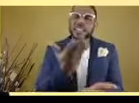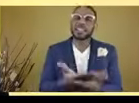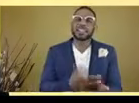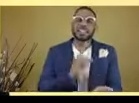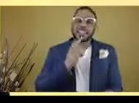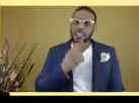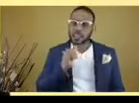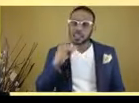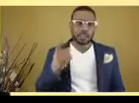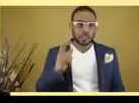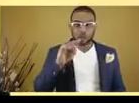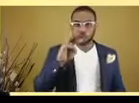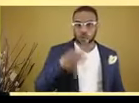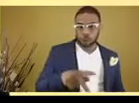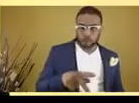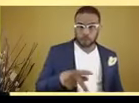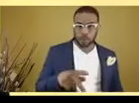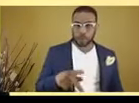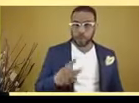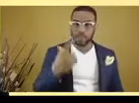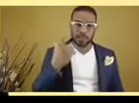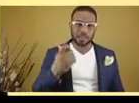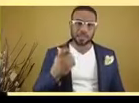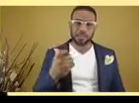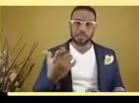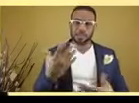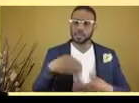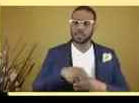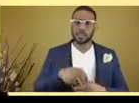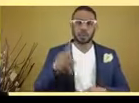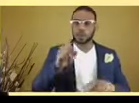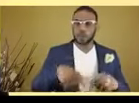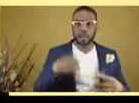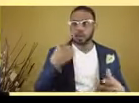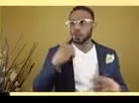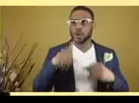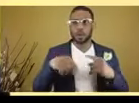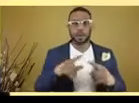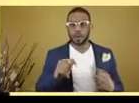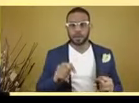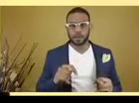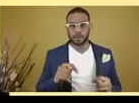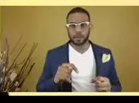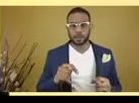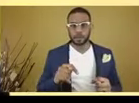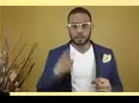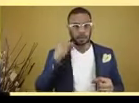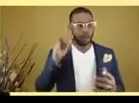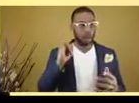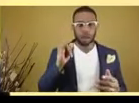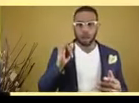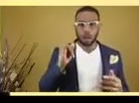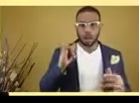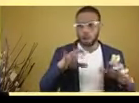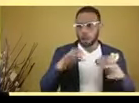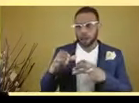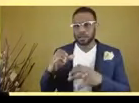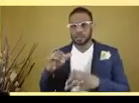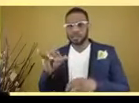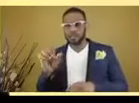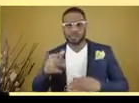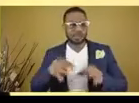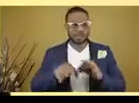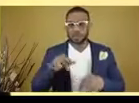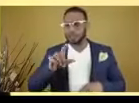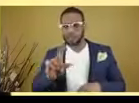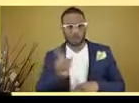just Trump. He just inherited it, and you cannot just talk about it in terms of parties, simple left and right and Republican